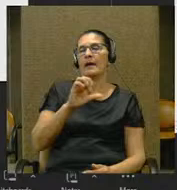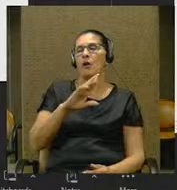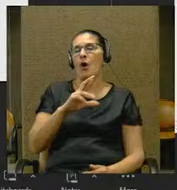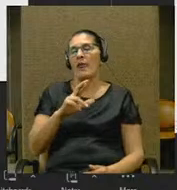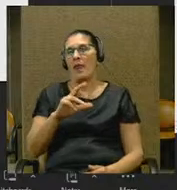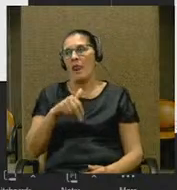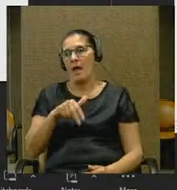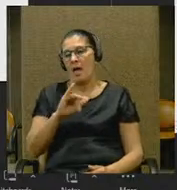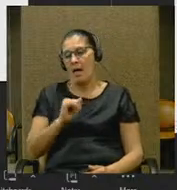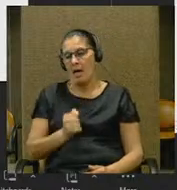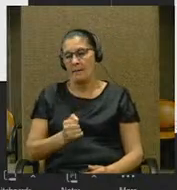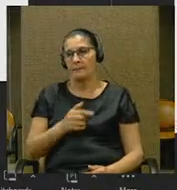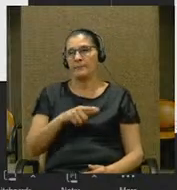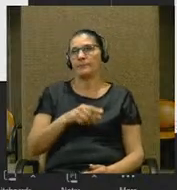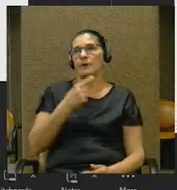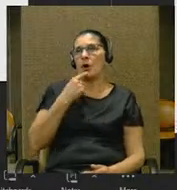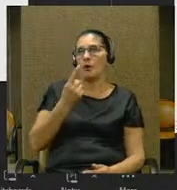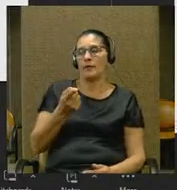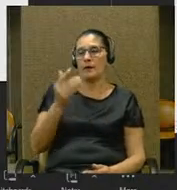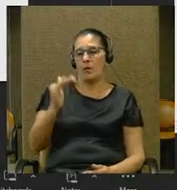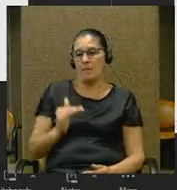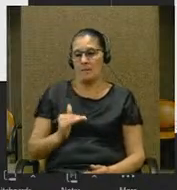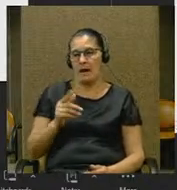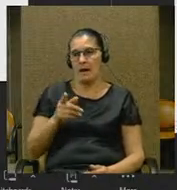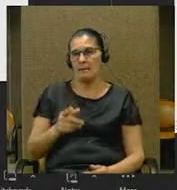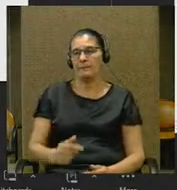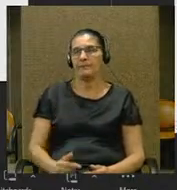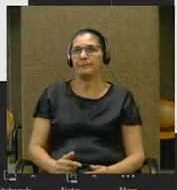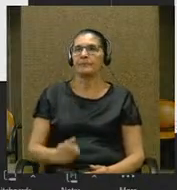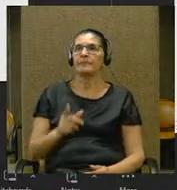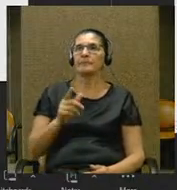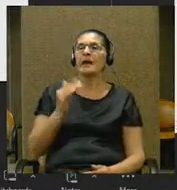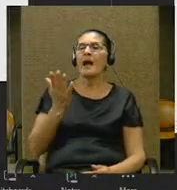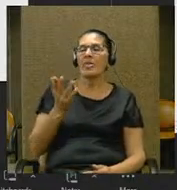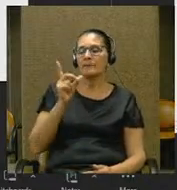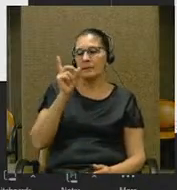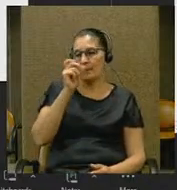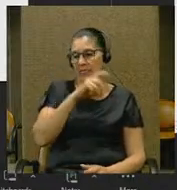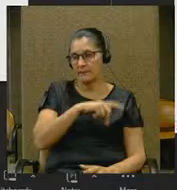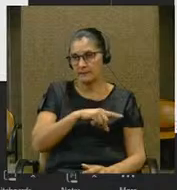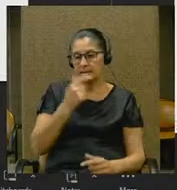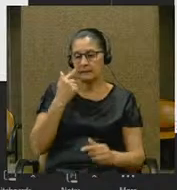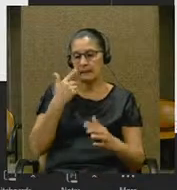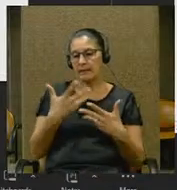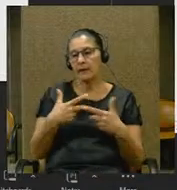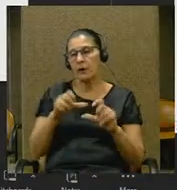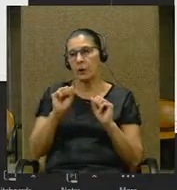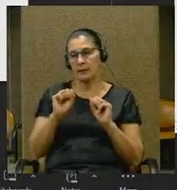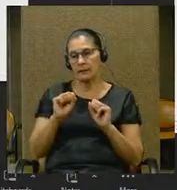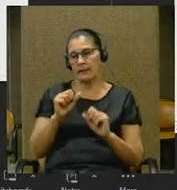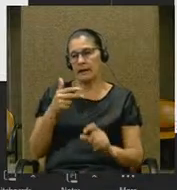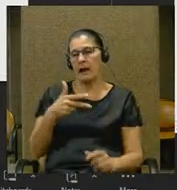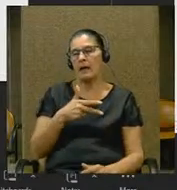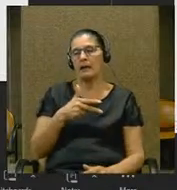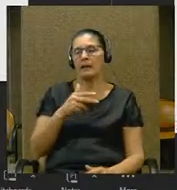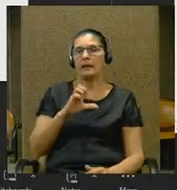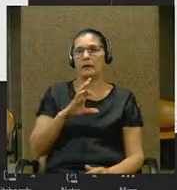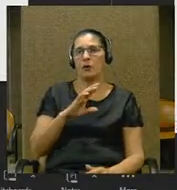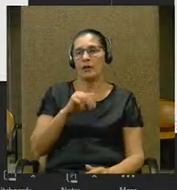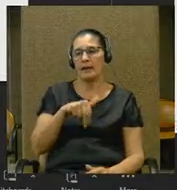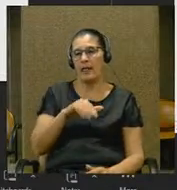As Bo mentioned, it's getting harder and harder to find heroin because fentanyl has become dominant opioid in the market.